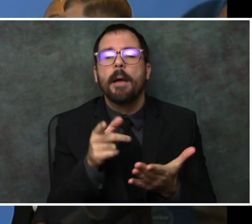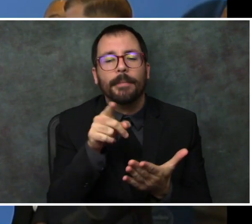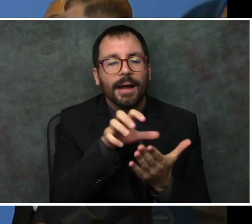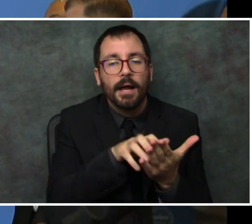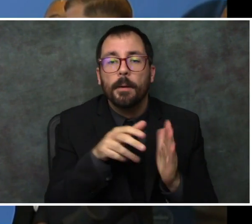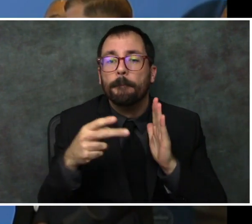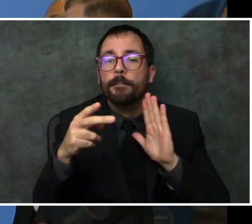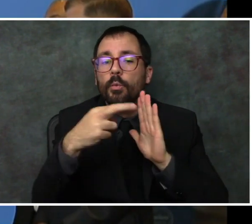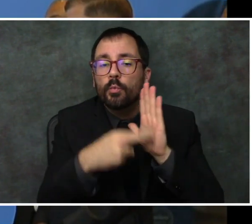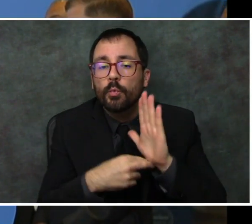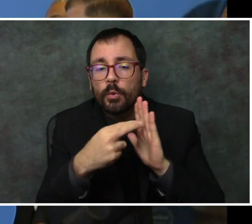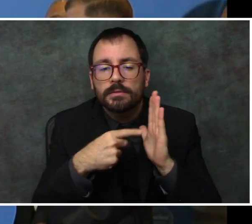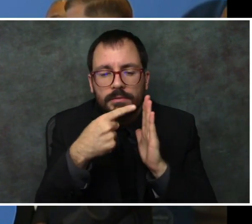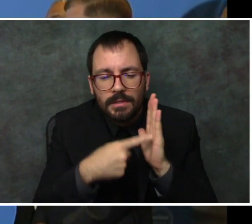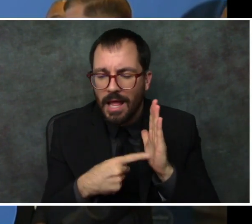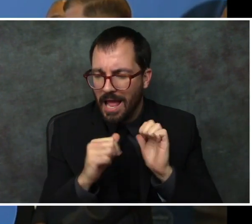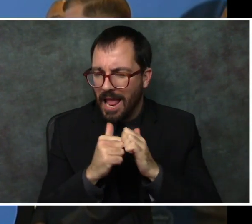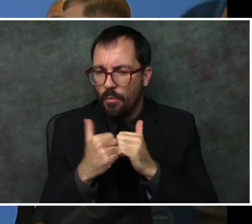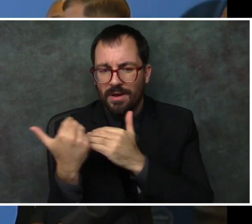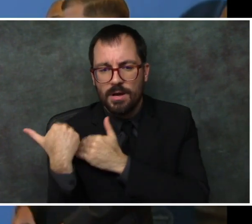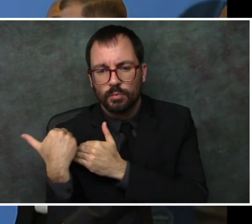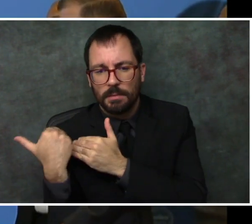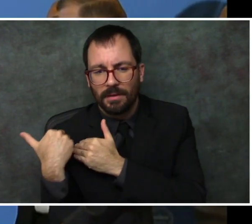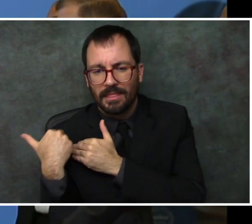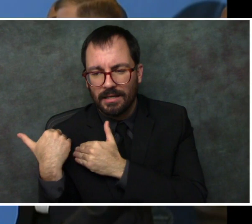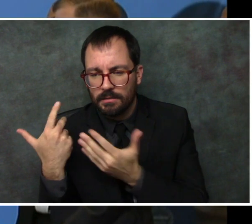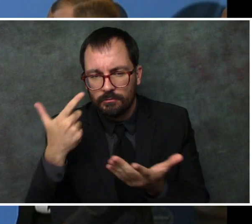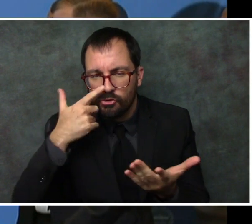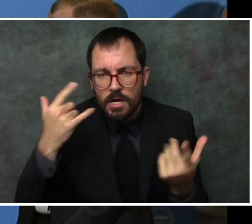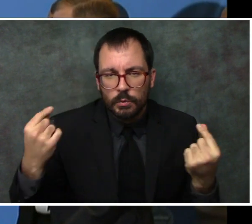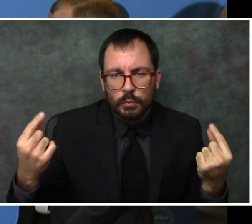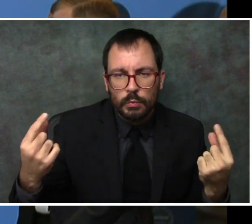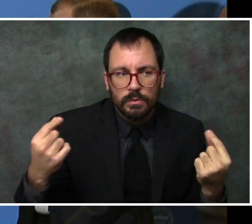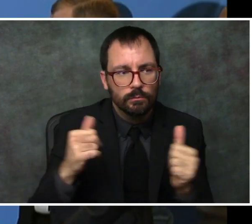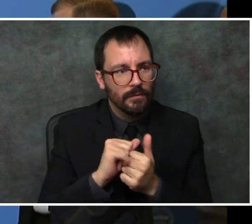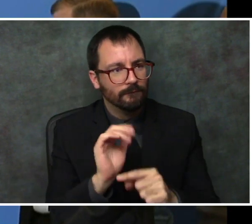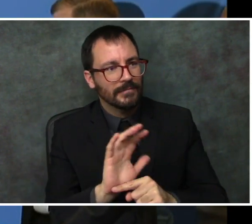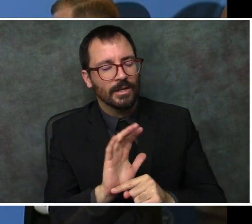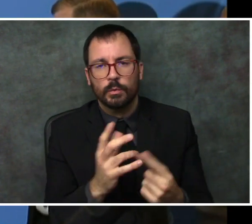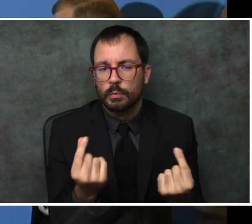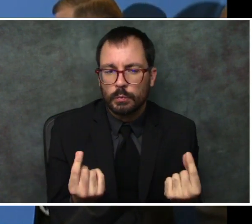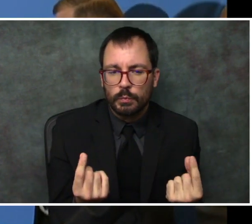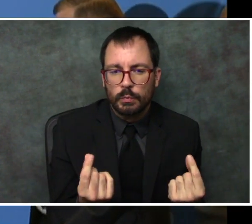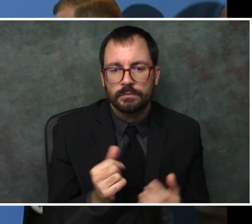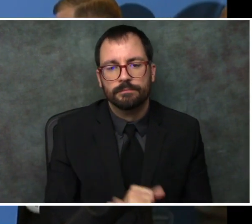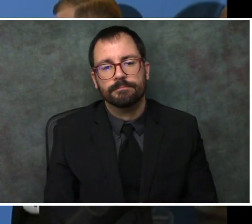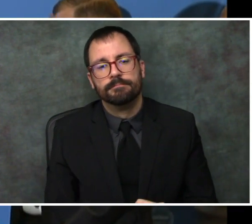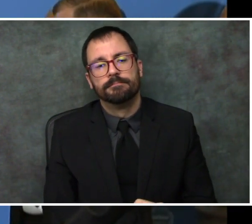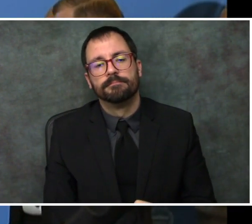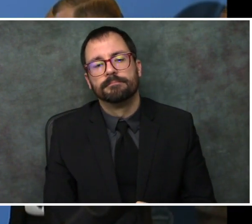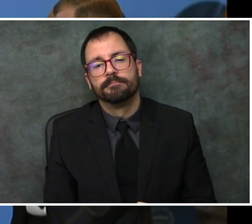about how accountability can be attached to that. And I think for me,